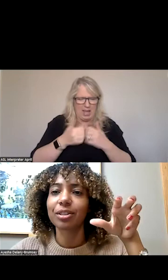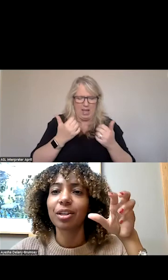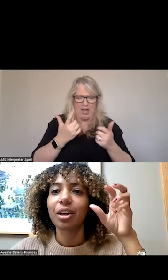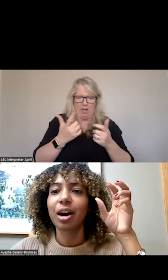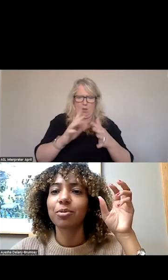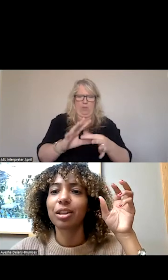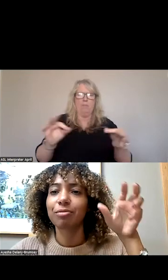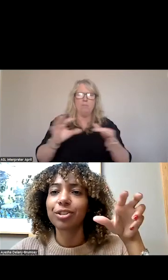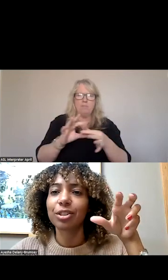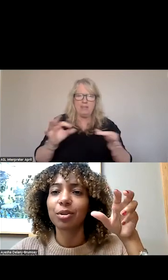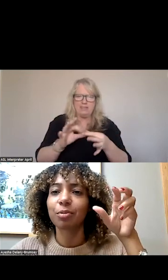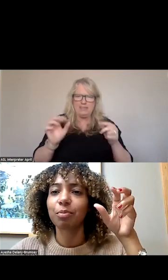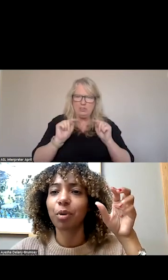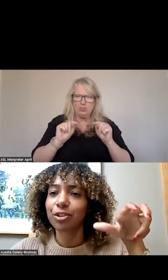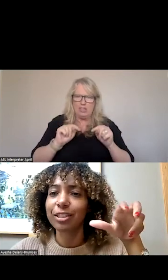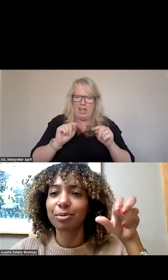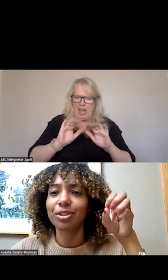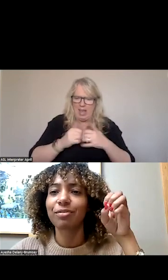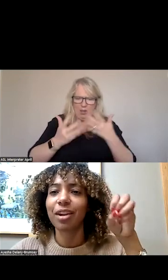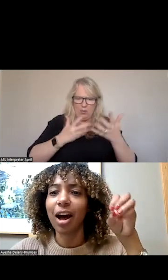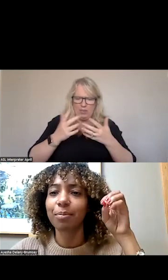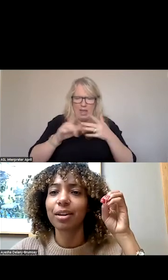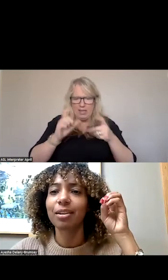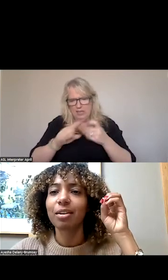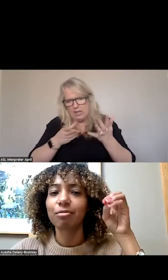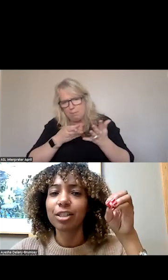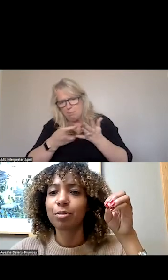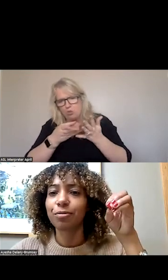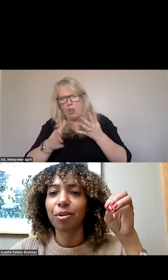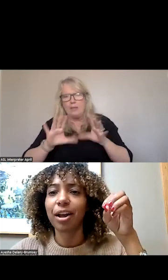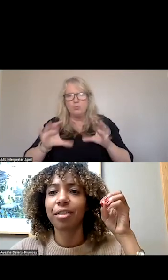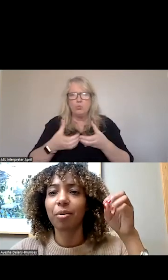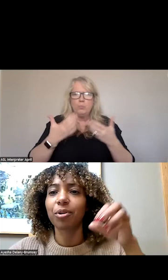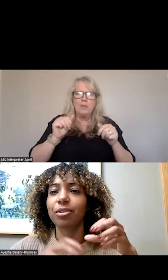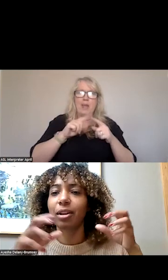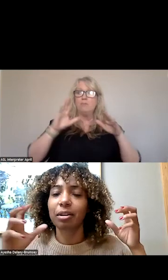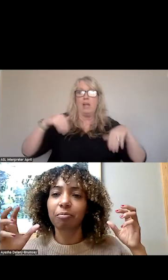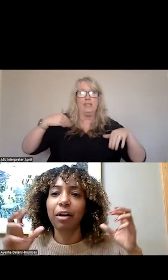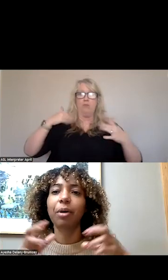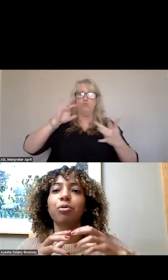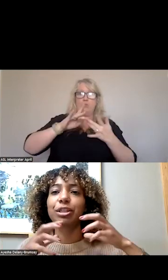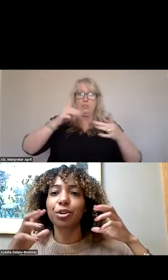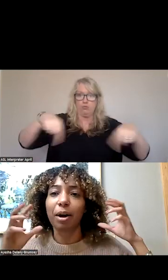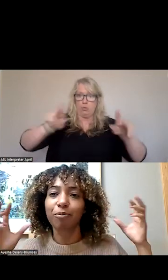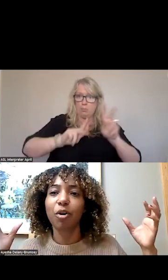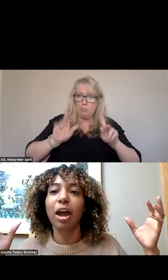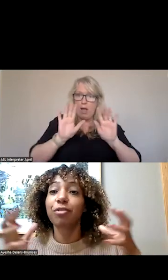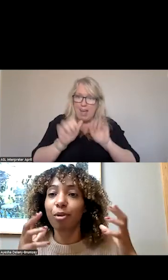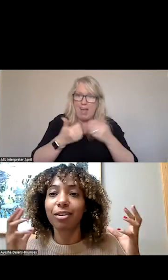and the focus so that it reaches marginalized communities that have not been reached before, and how that will